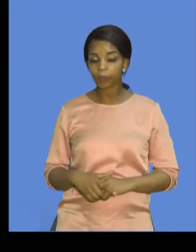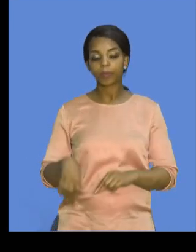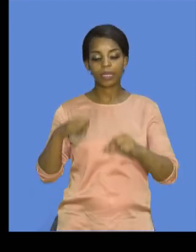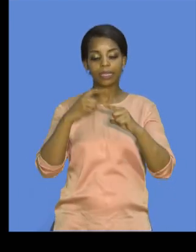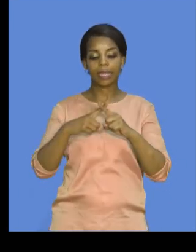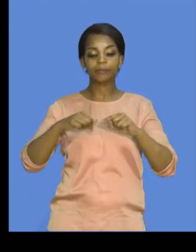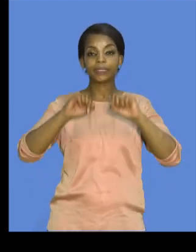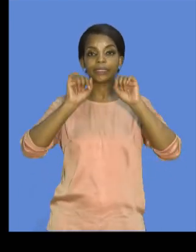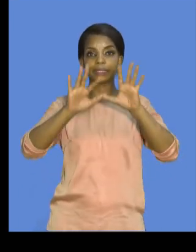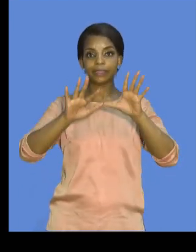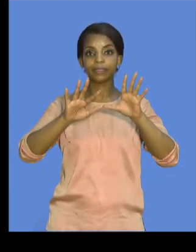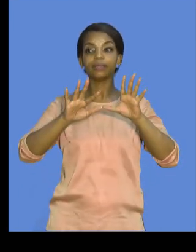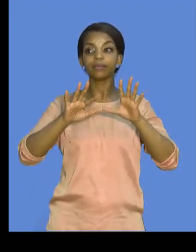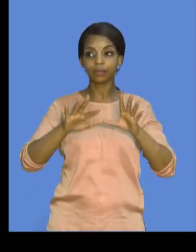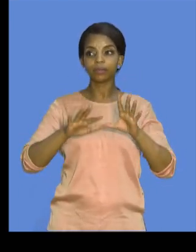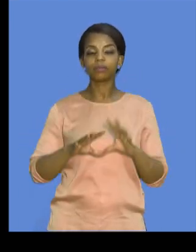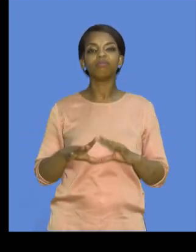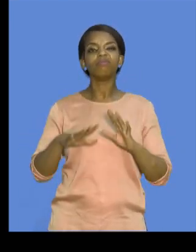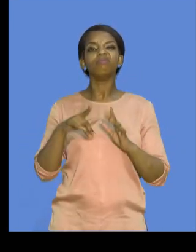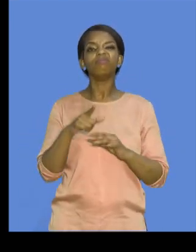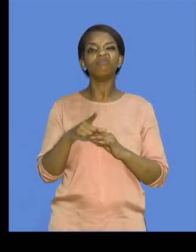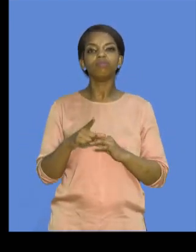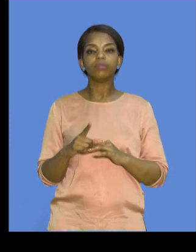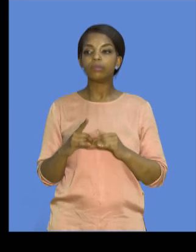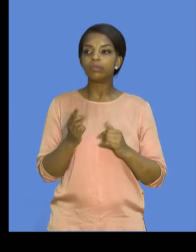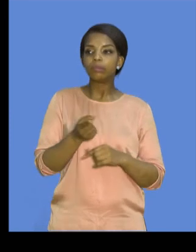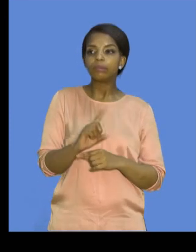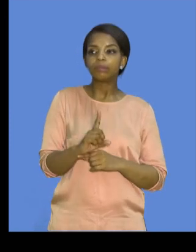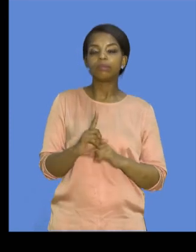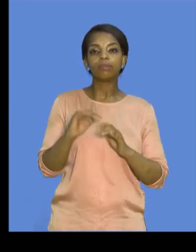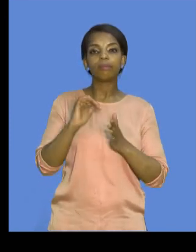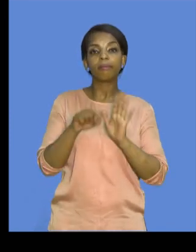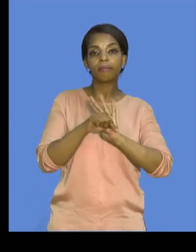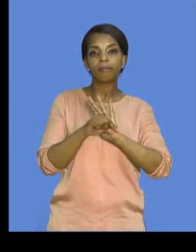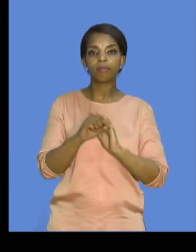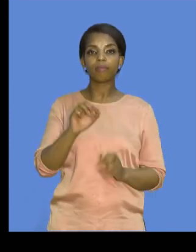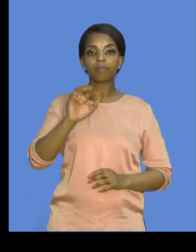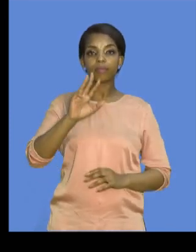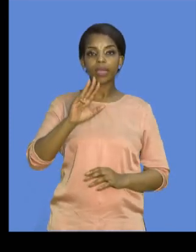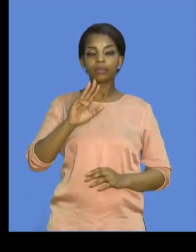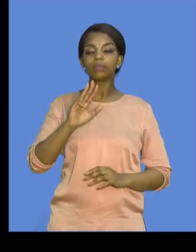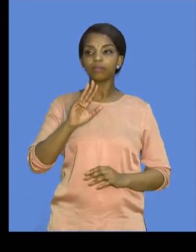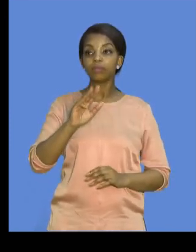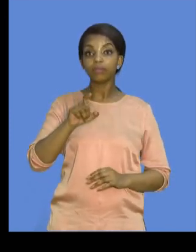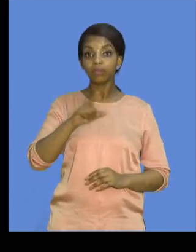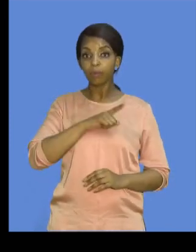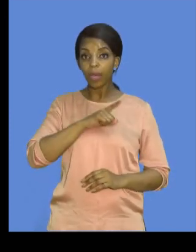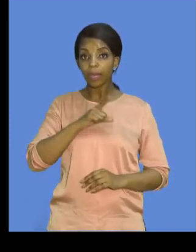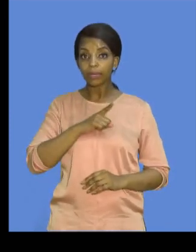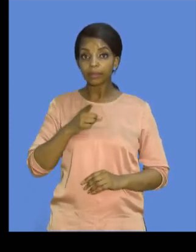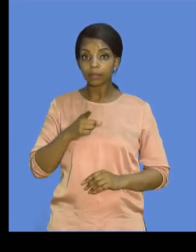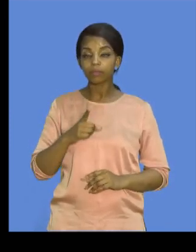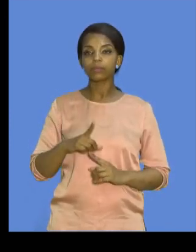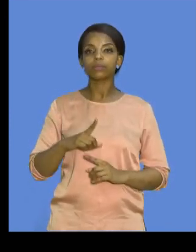times 10 exponent negative 9. Why are we doing that? Because the elementary charge is in coulombs, while the charge